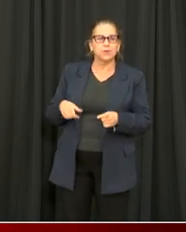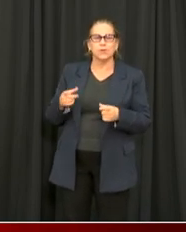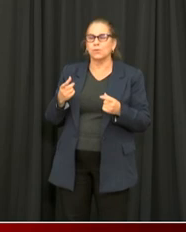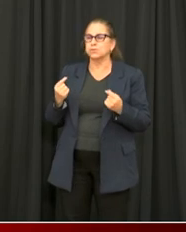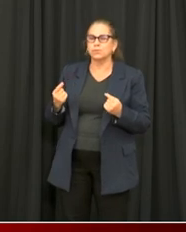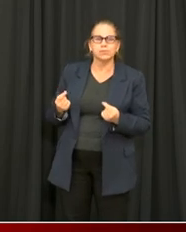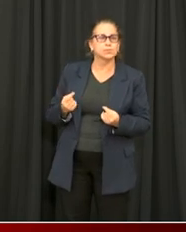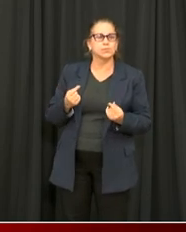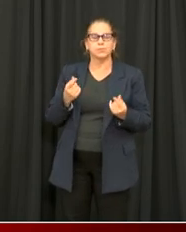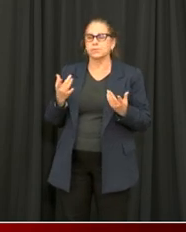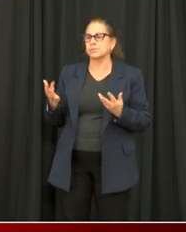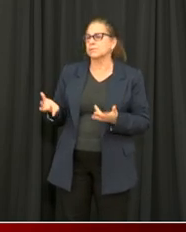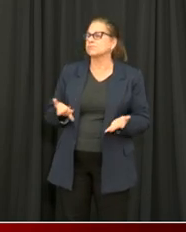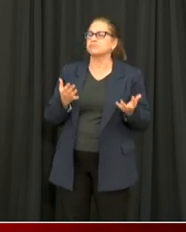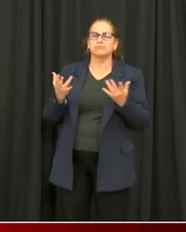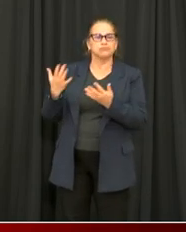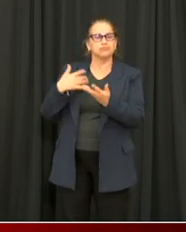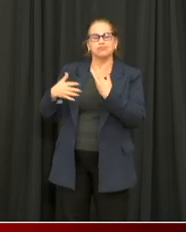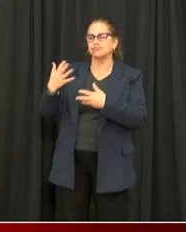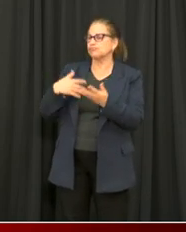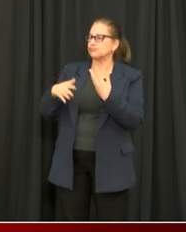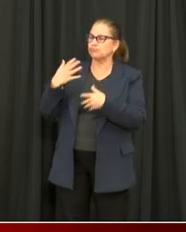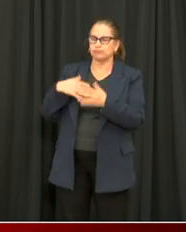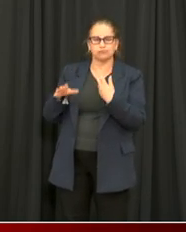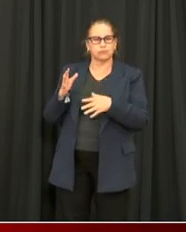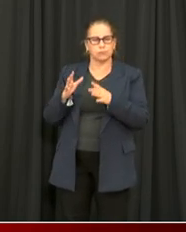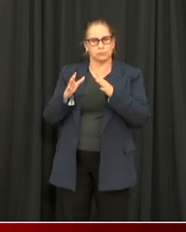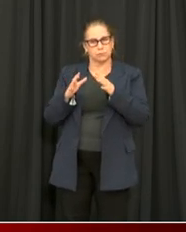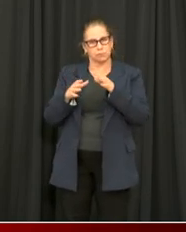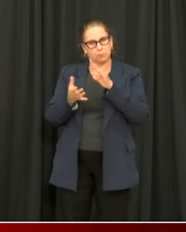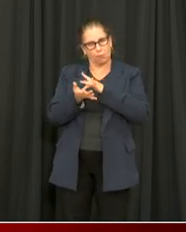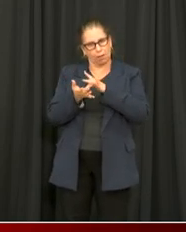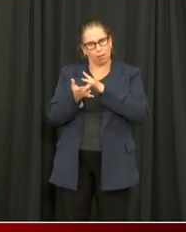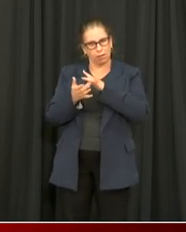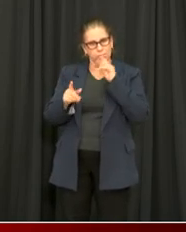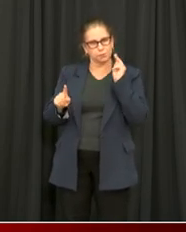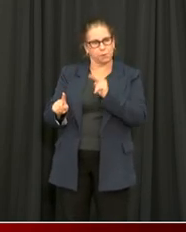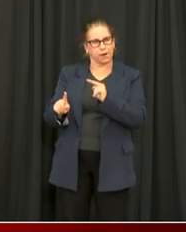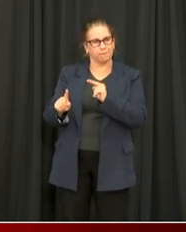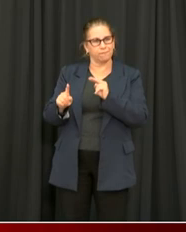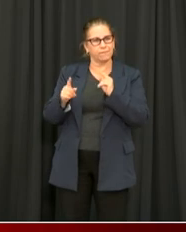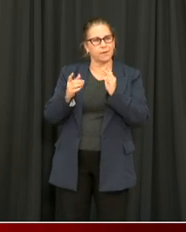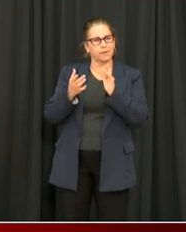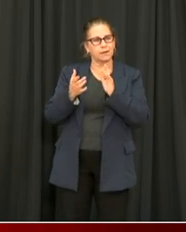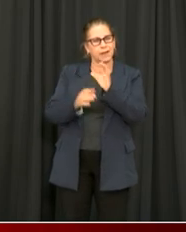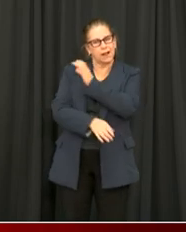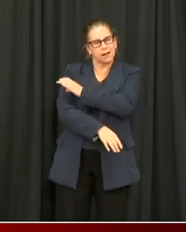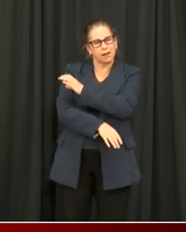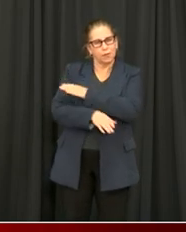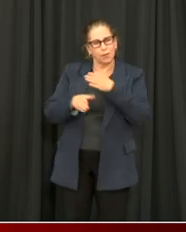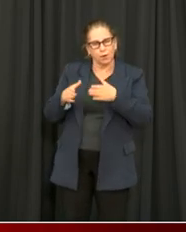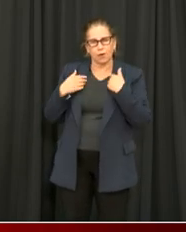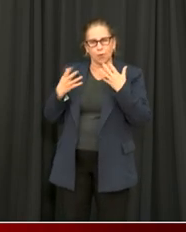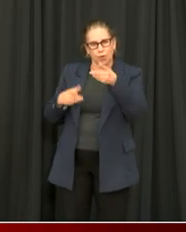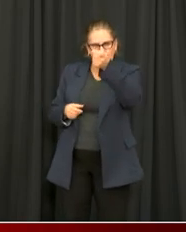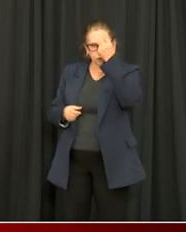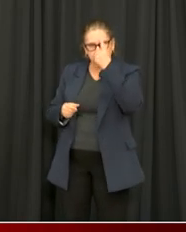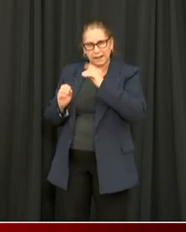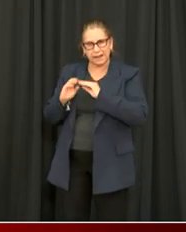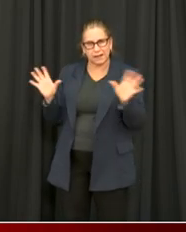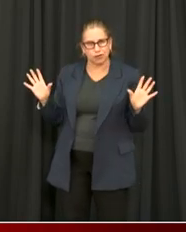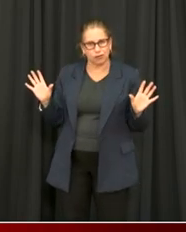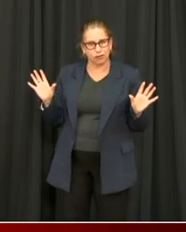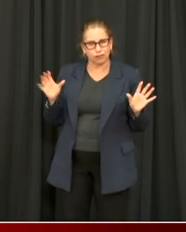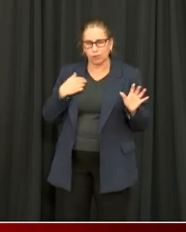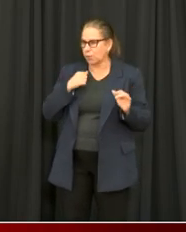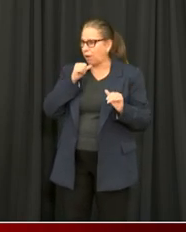don't proactively ask them if they did so. So I want to make sure that that is very clear. What we are trying to